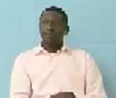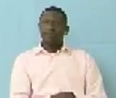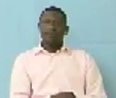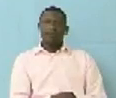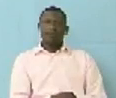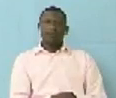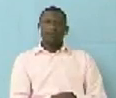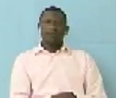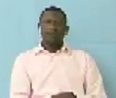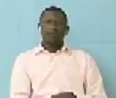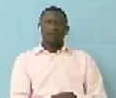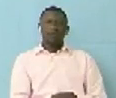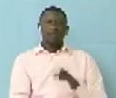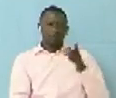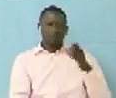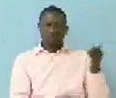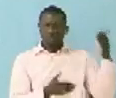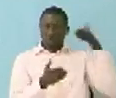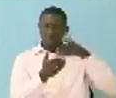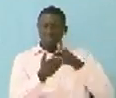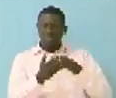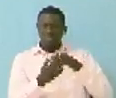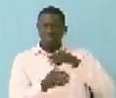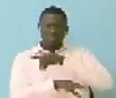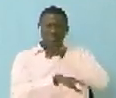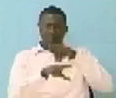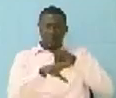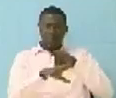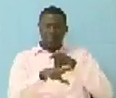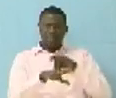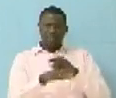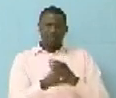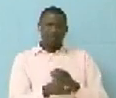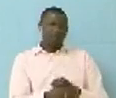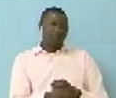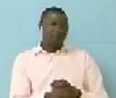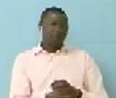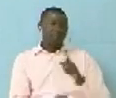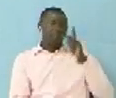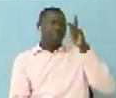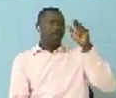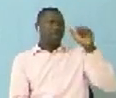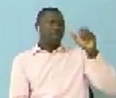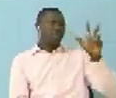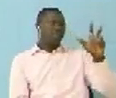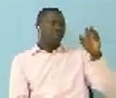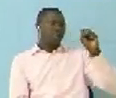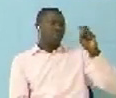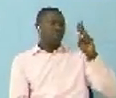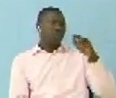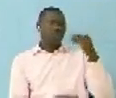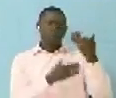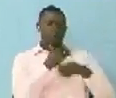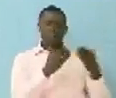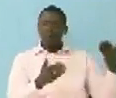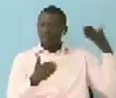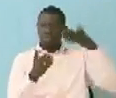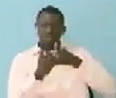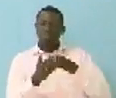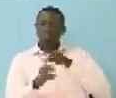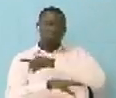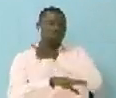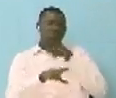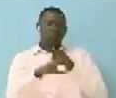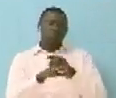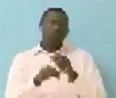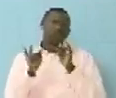Council Kamara was also arrested alongside Stakafulai. Council was not coming to the panel. He was based